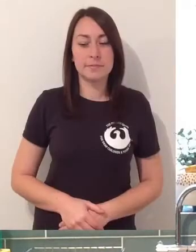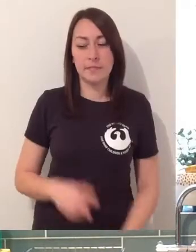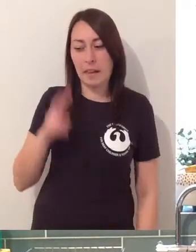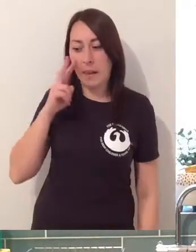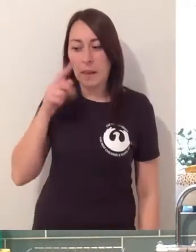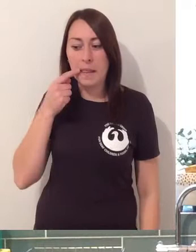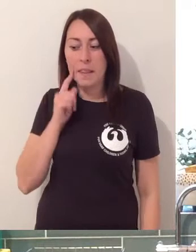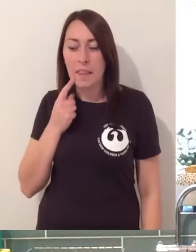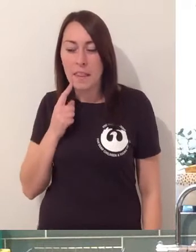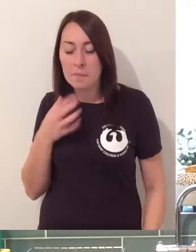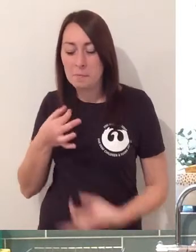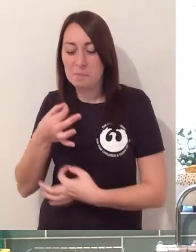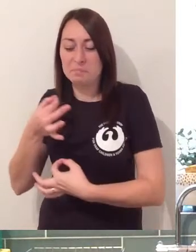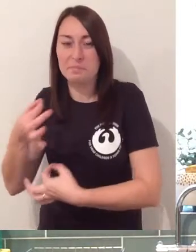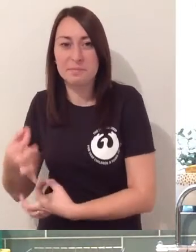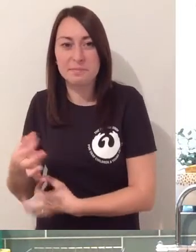It's looking delicious now.